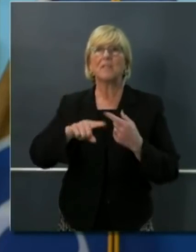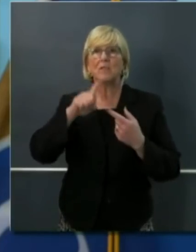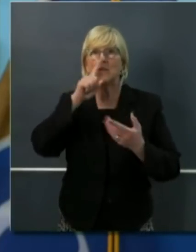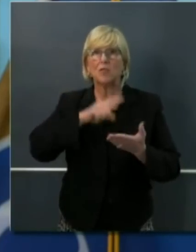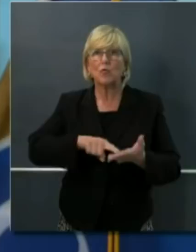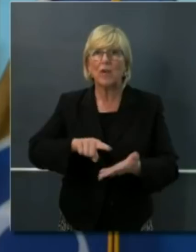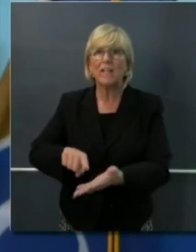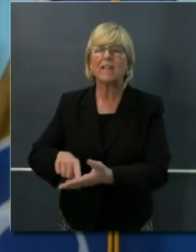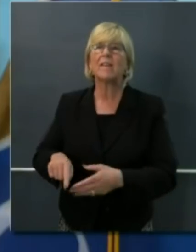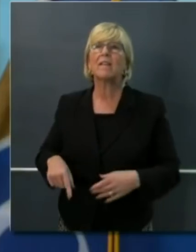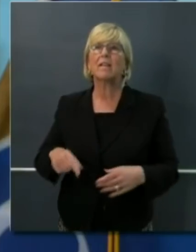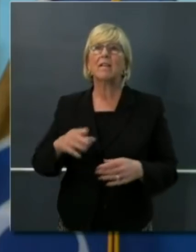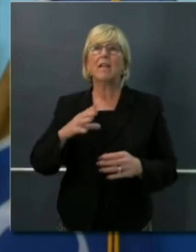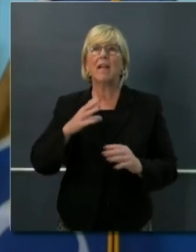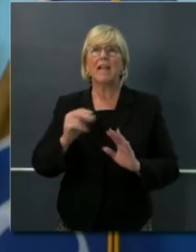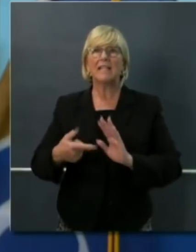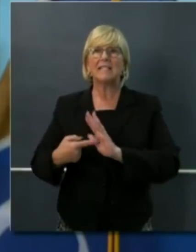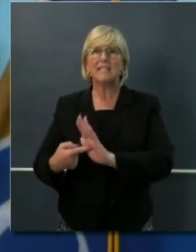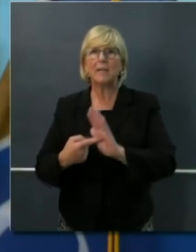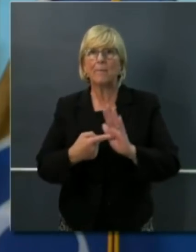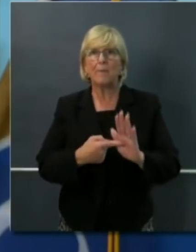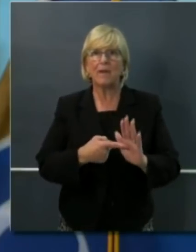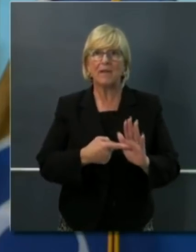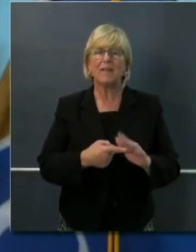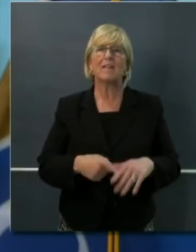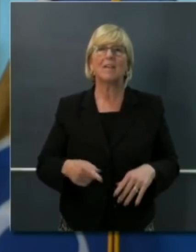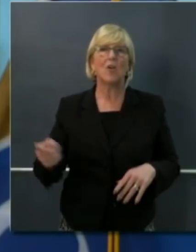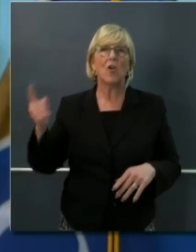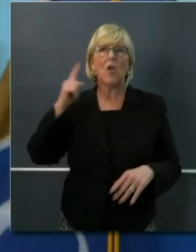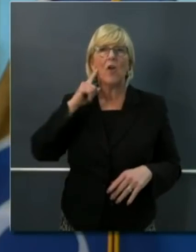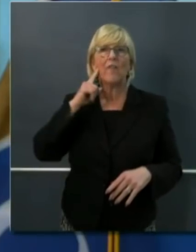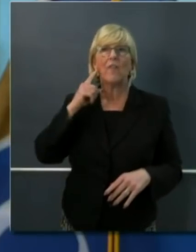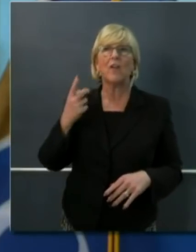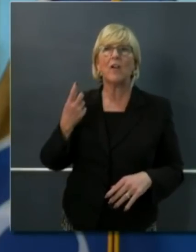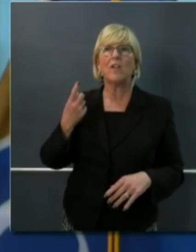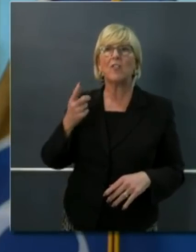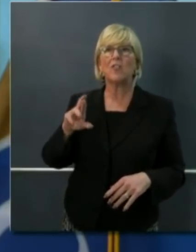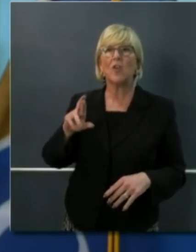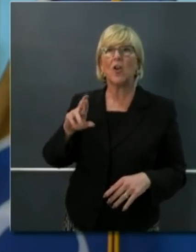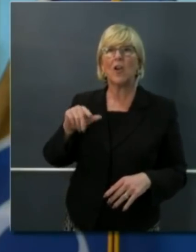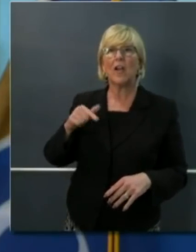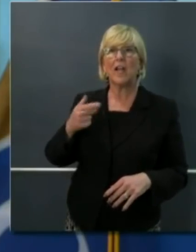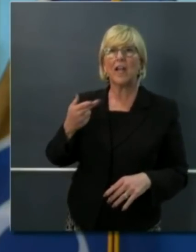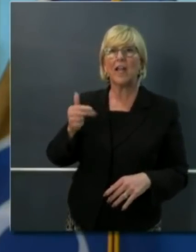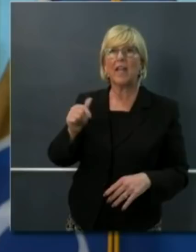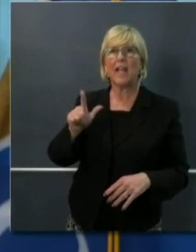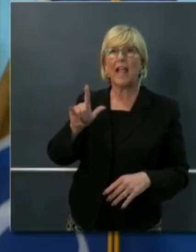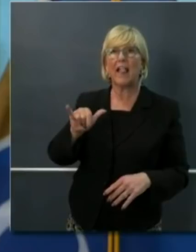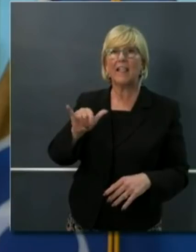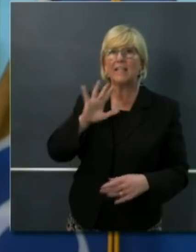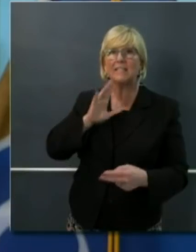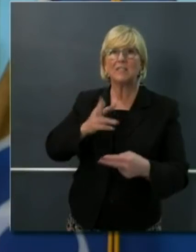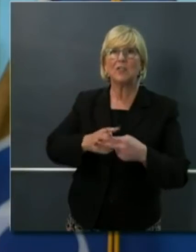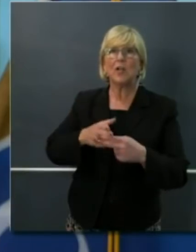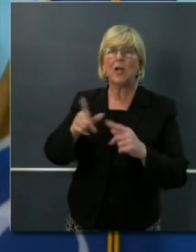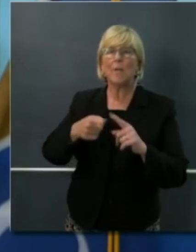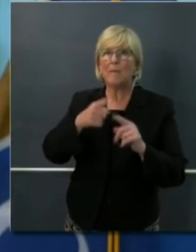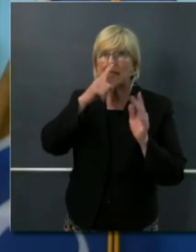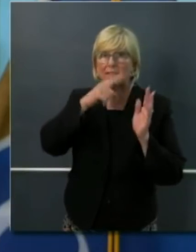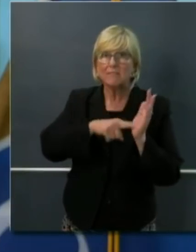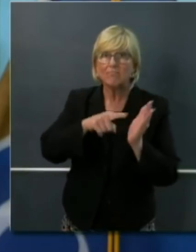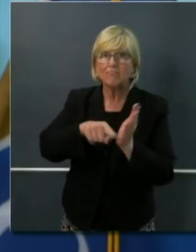also the development of symptom tracking. You heard Dr. Galley talk about symptom tracking technology as also being a